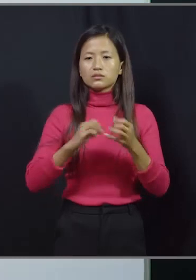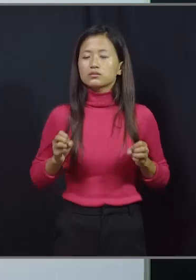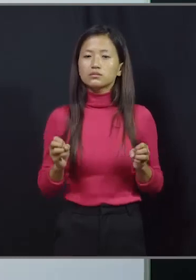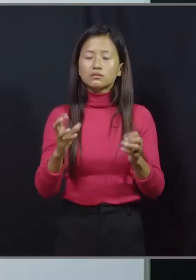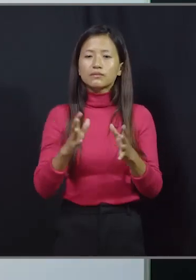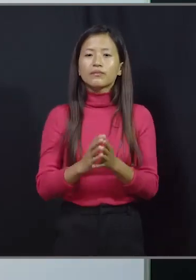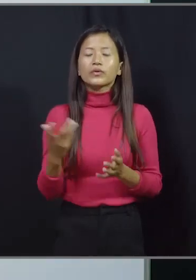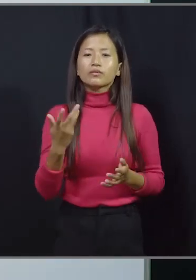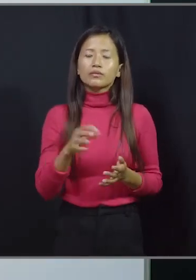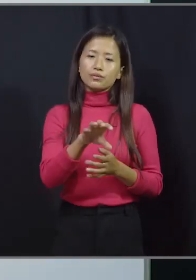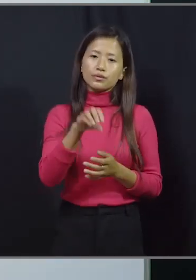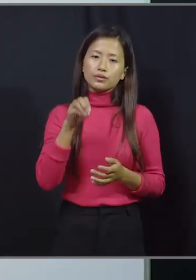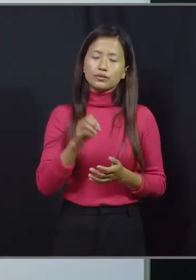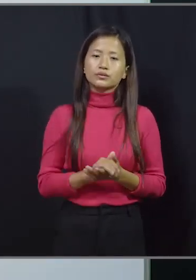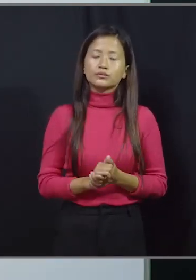get the